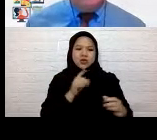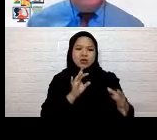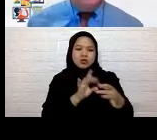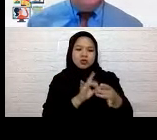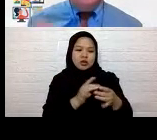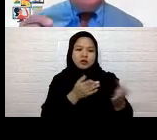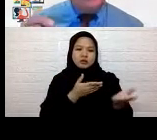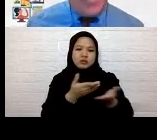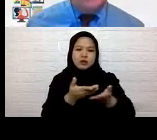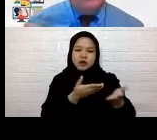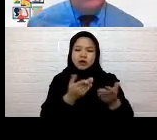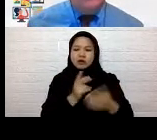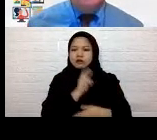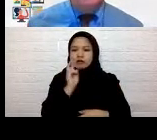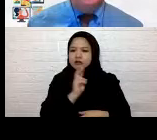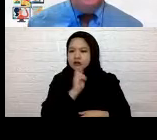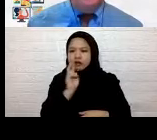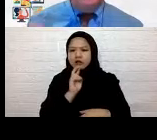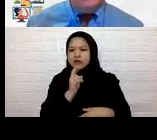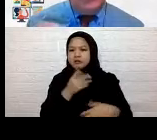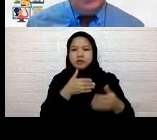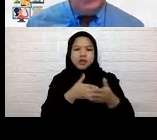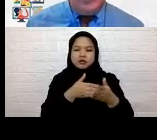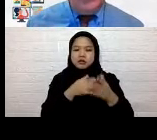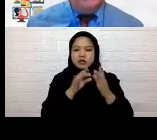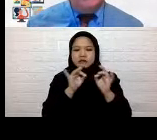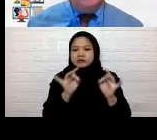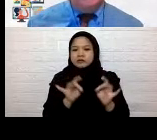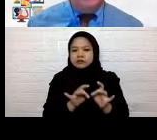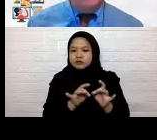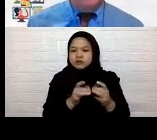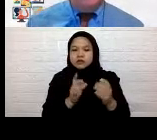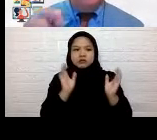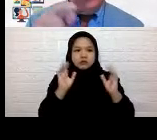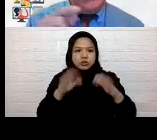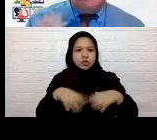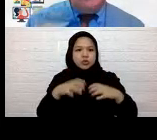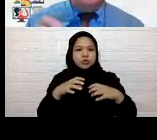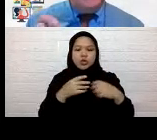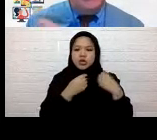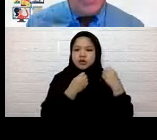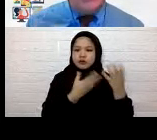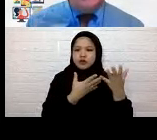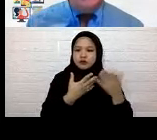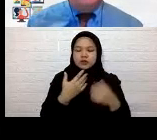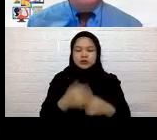consent. These are not new issues. What is new is the way in which